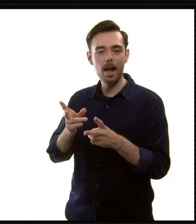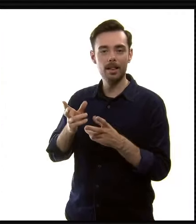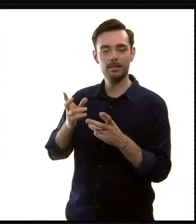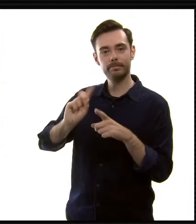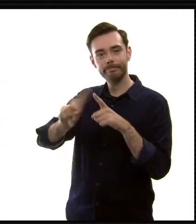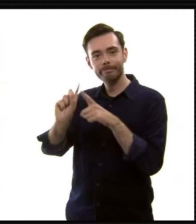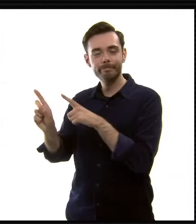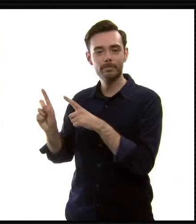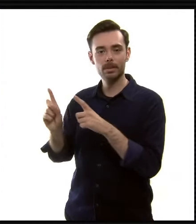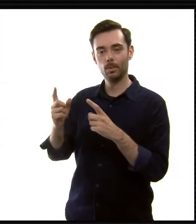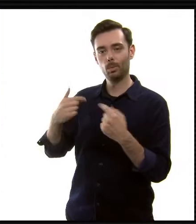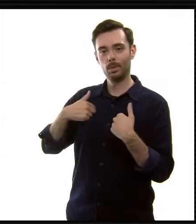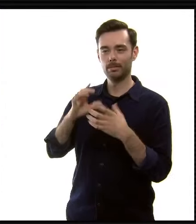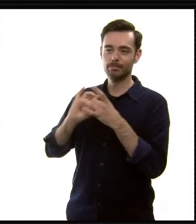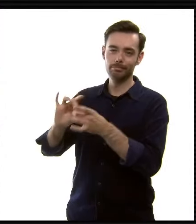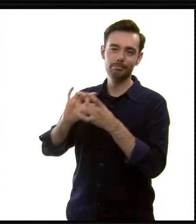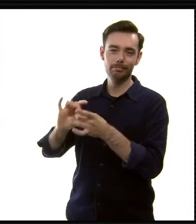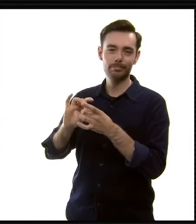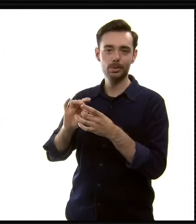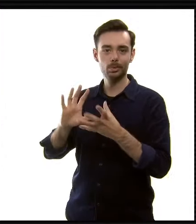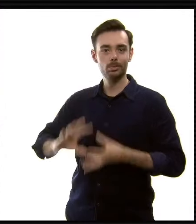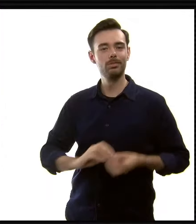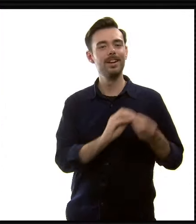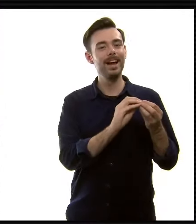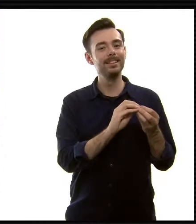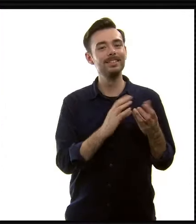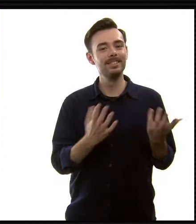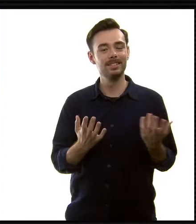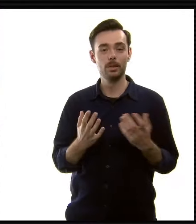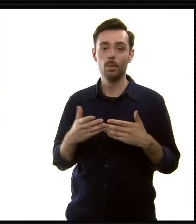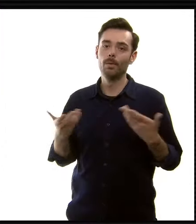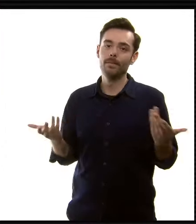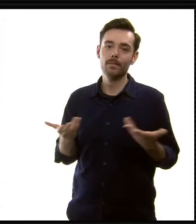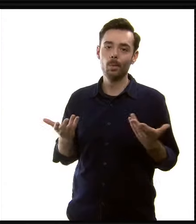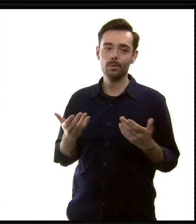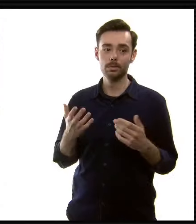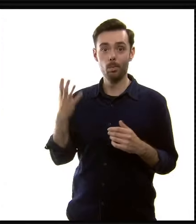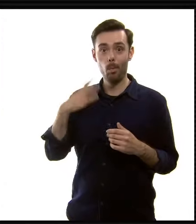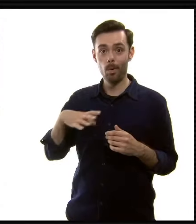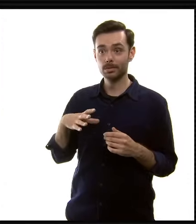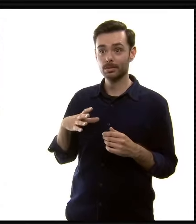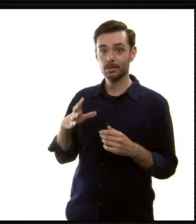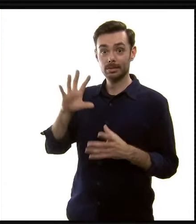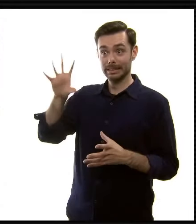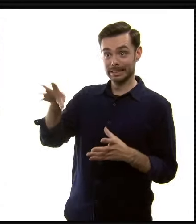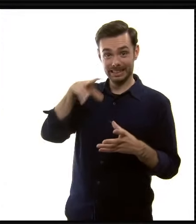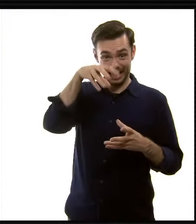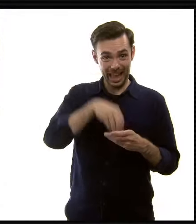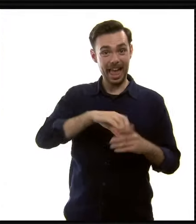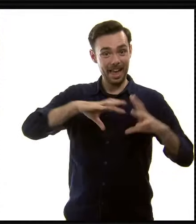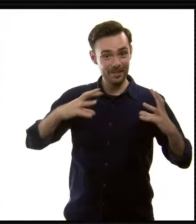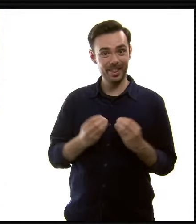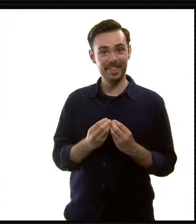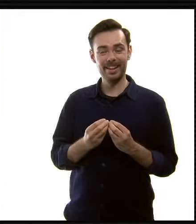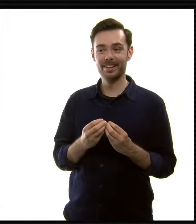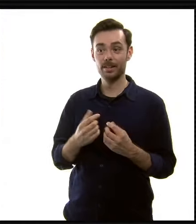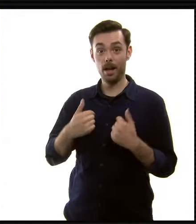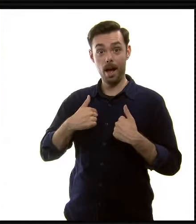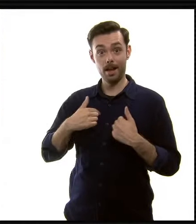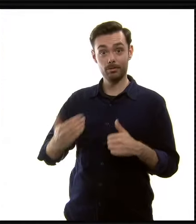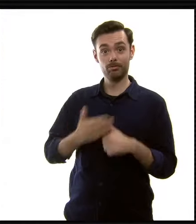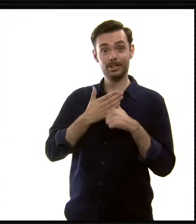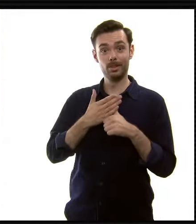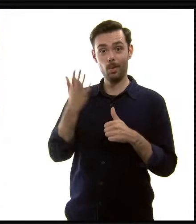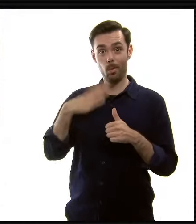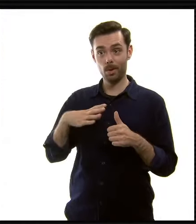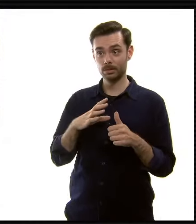format. And yeah, again, there's so much stuff that we just want to include in the model. So actually, when I was designing this set, I had too many icons to put in, so I needed to